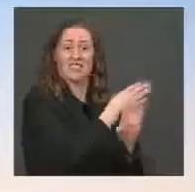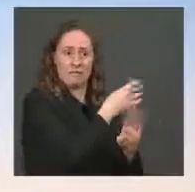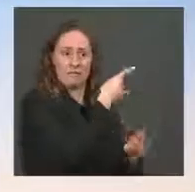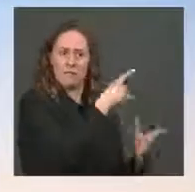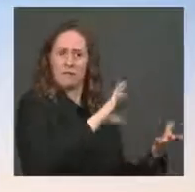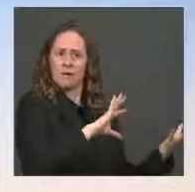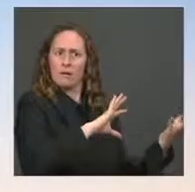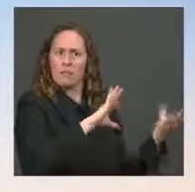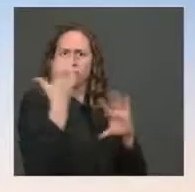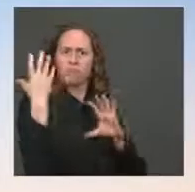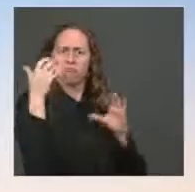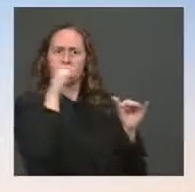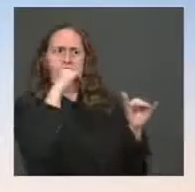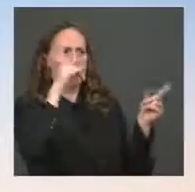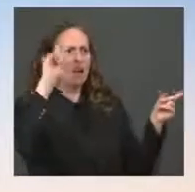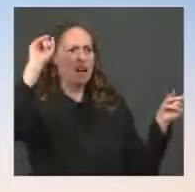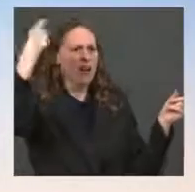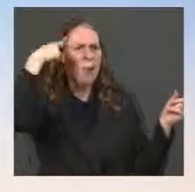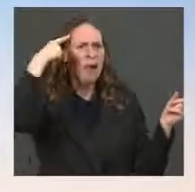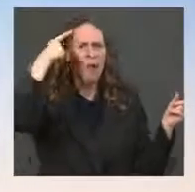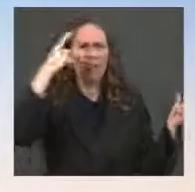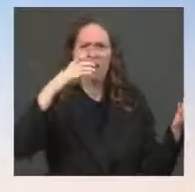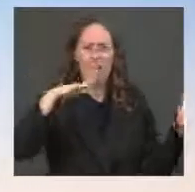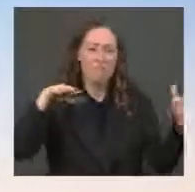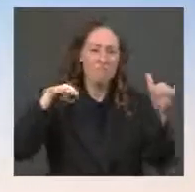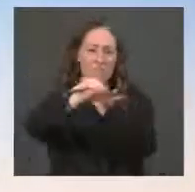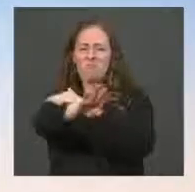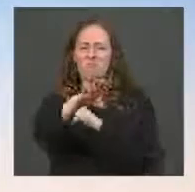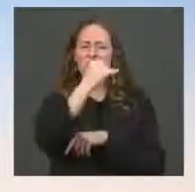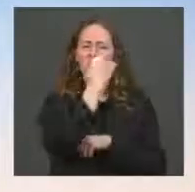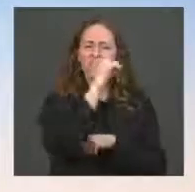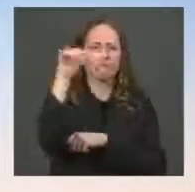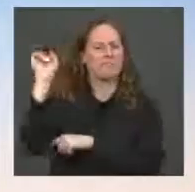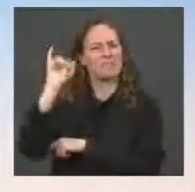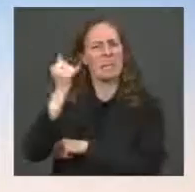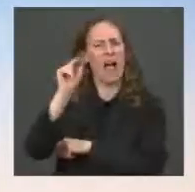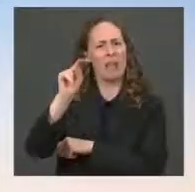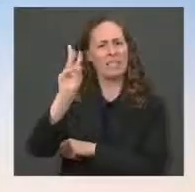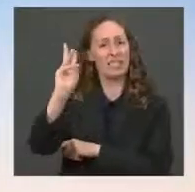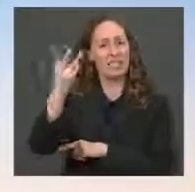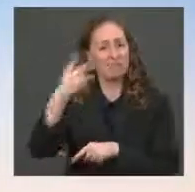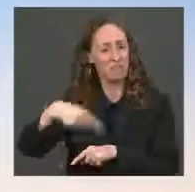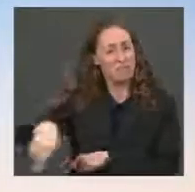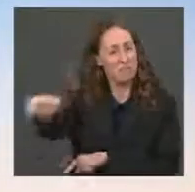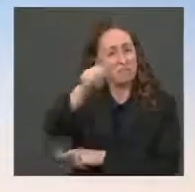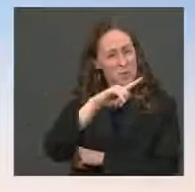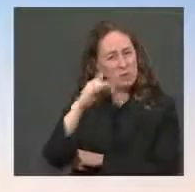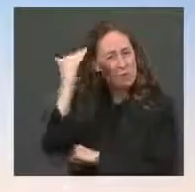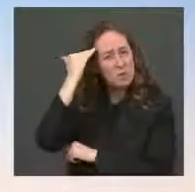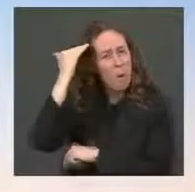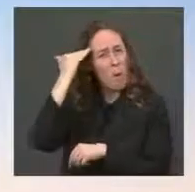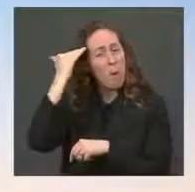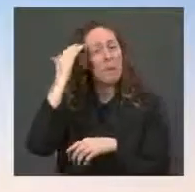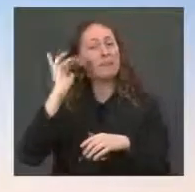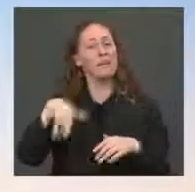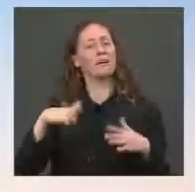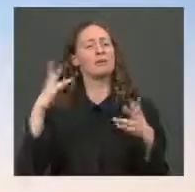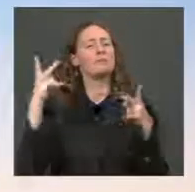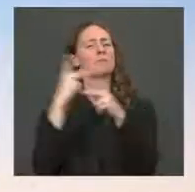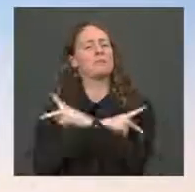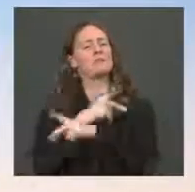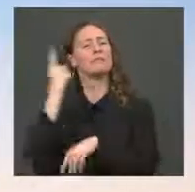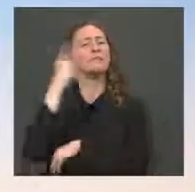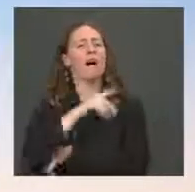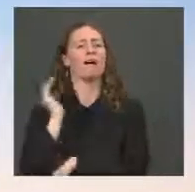capital on January 6th, which you all have covered extensively, of course, one of the darkest days in our nation's history.